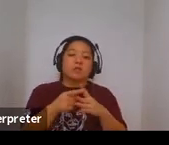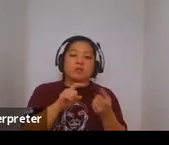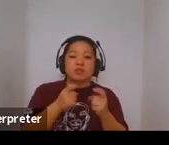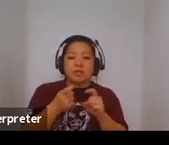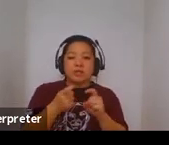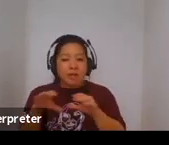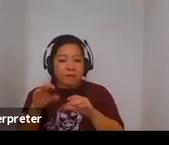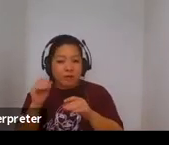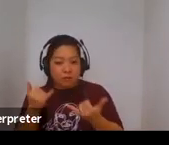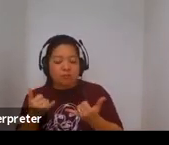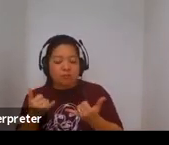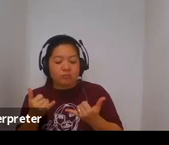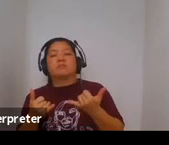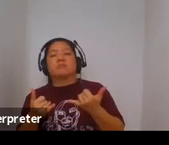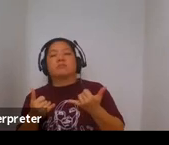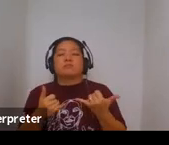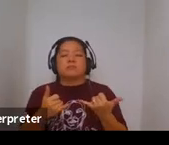behavior.